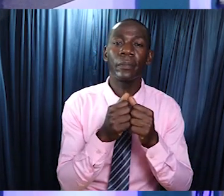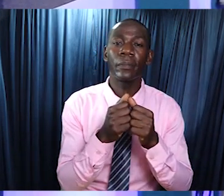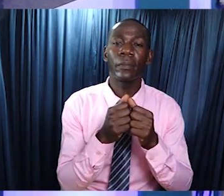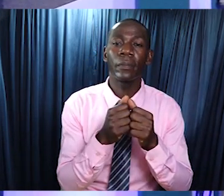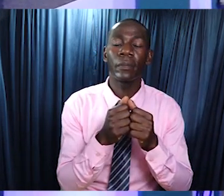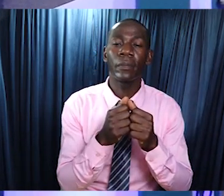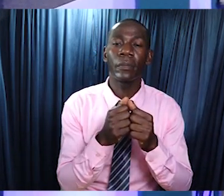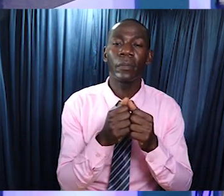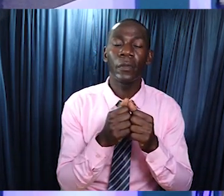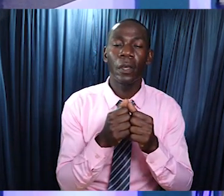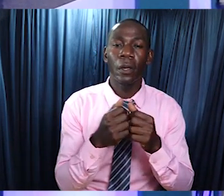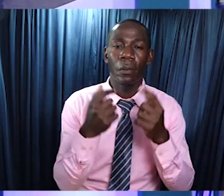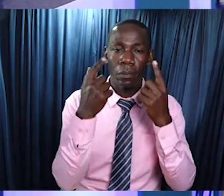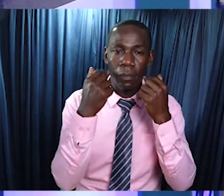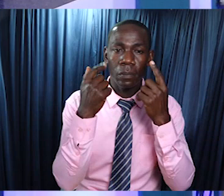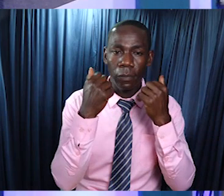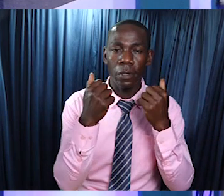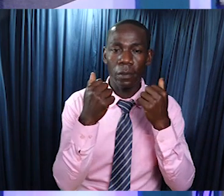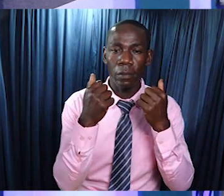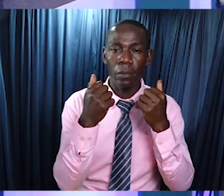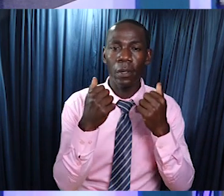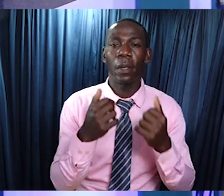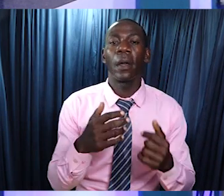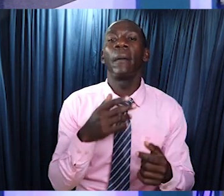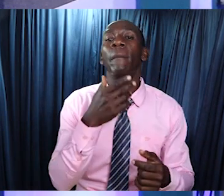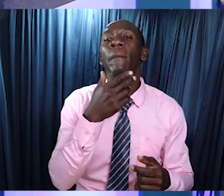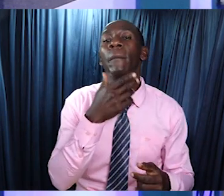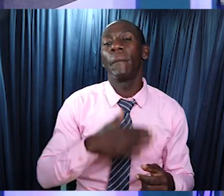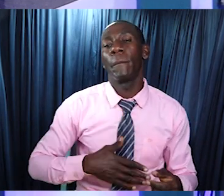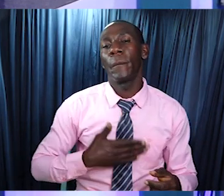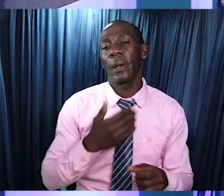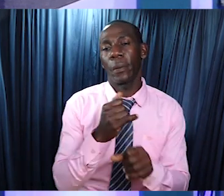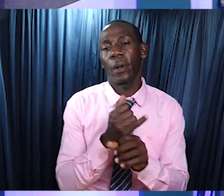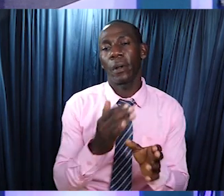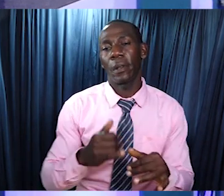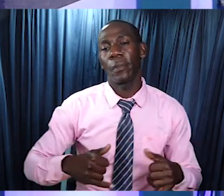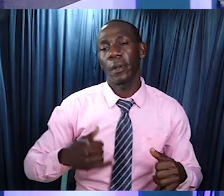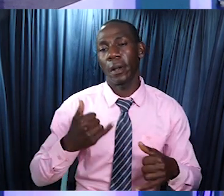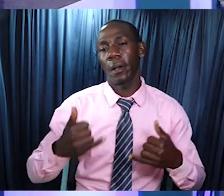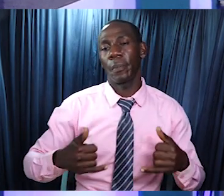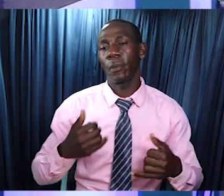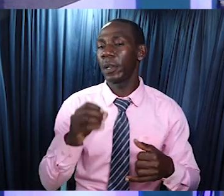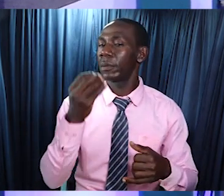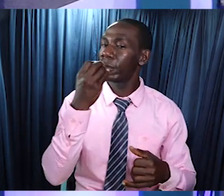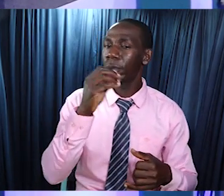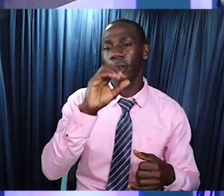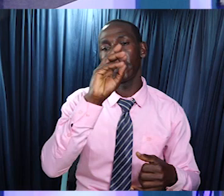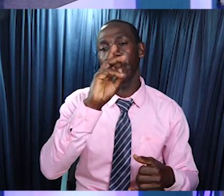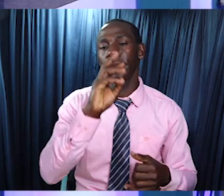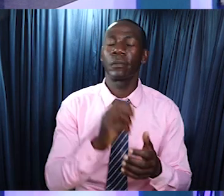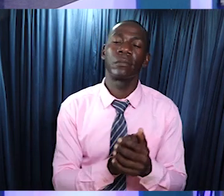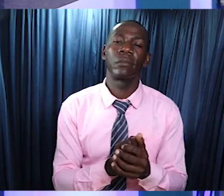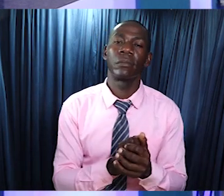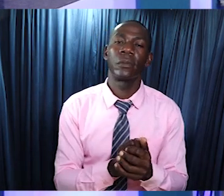wewe naomboleza. At a time you're mourning. Mtumishi wangu atafurahi. My servant will be glad. Atakula, atakunywa. He'll eat and